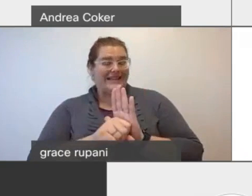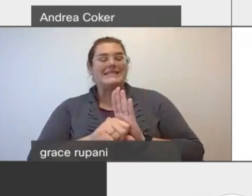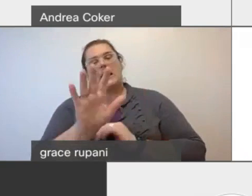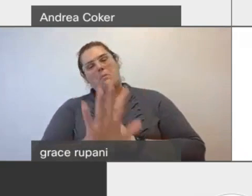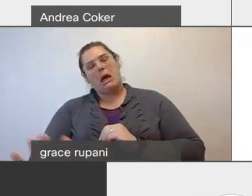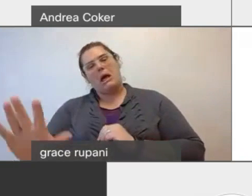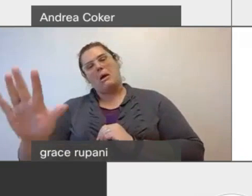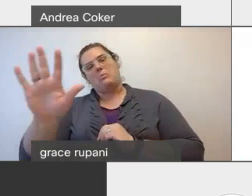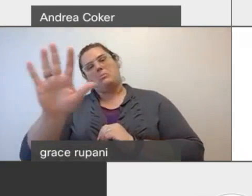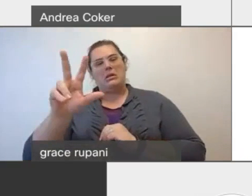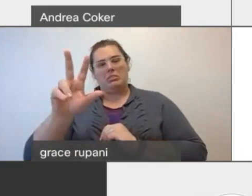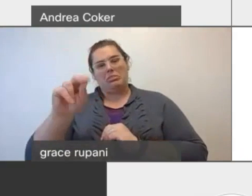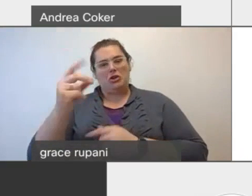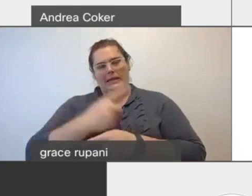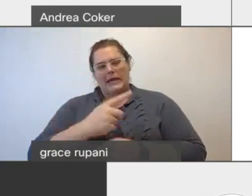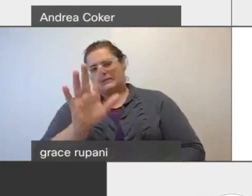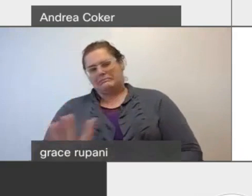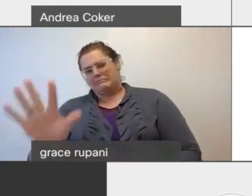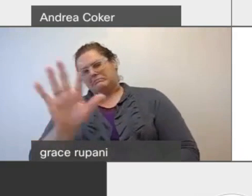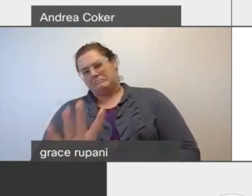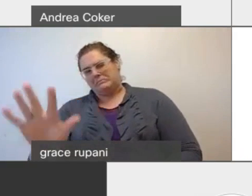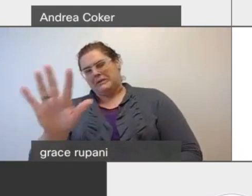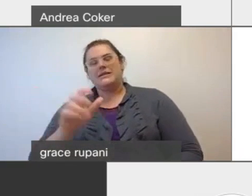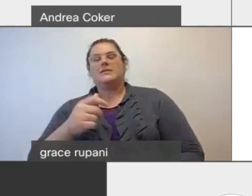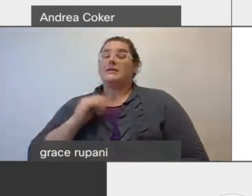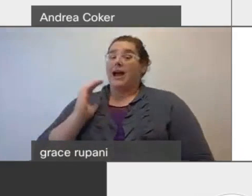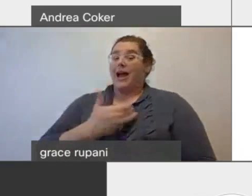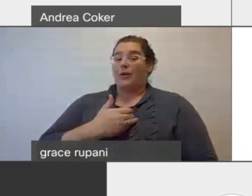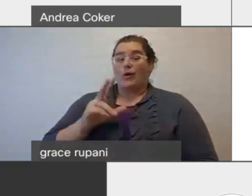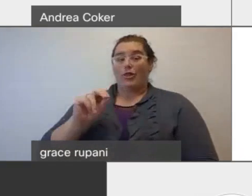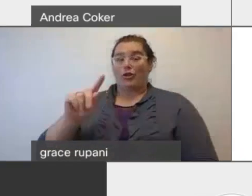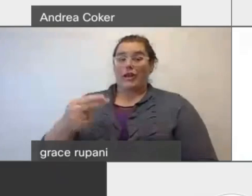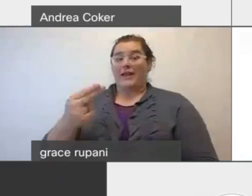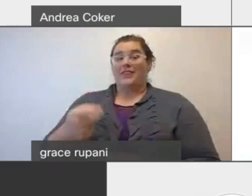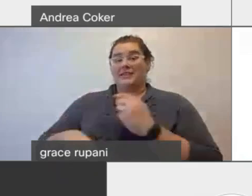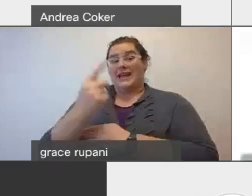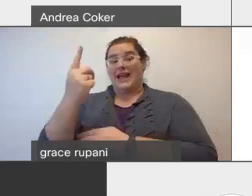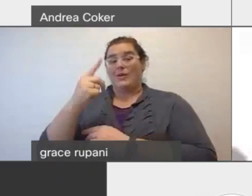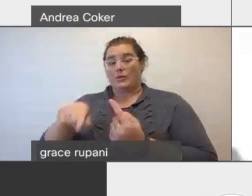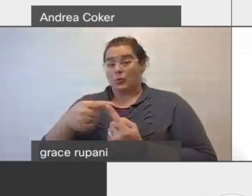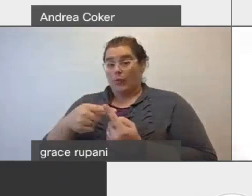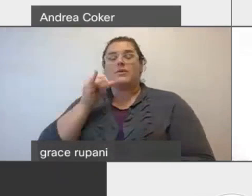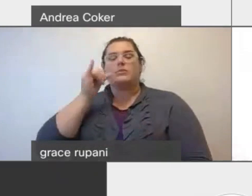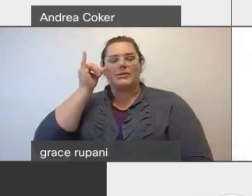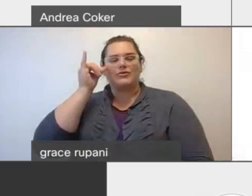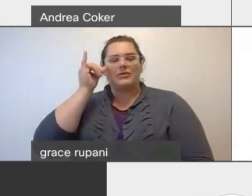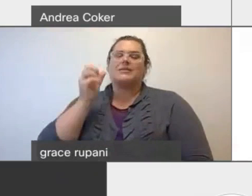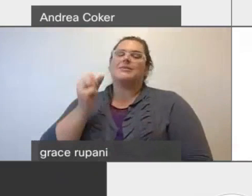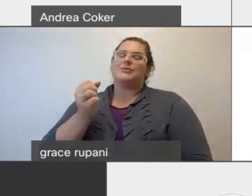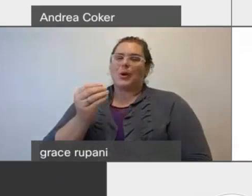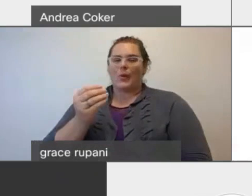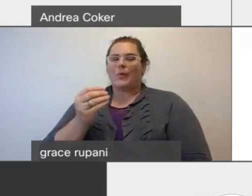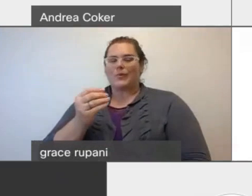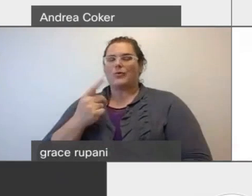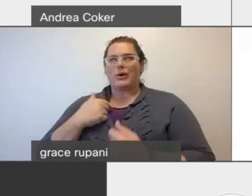Our 30th day was yesterday. So we expect to hear at any moment. And one of the issues that needs to be